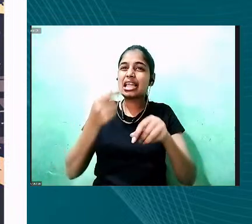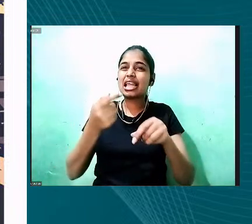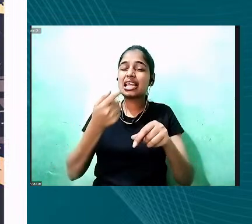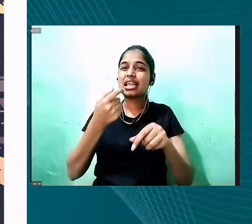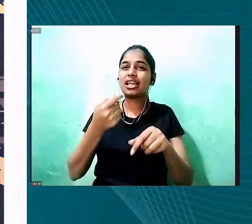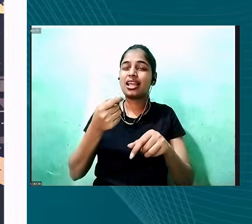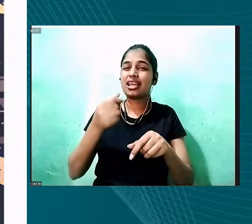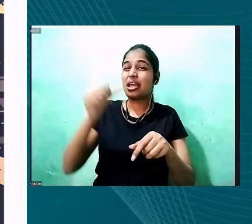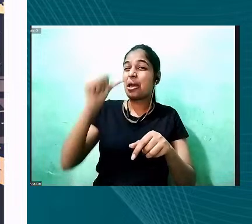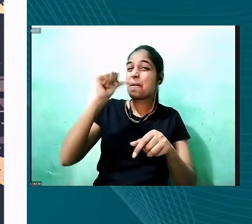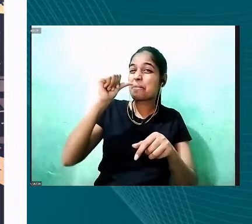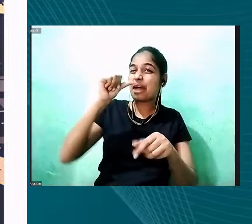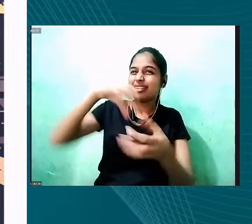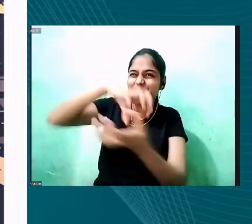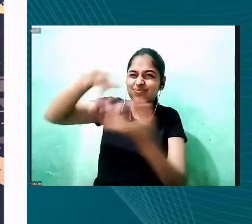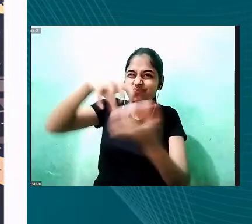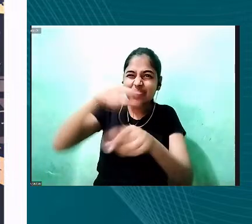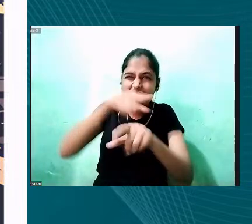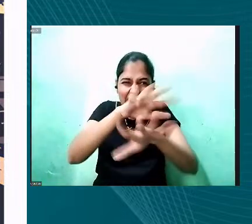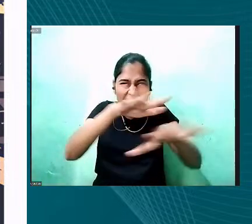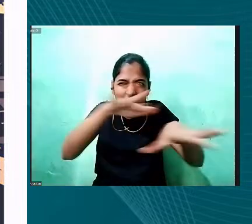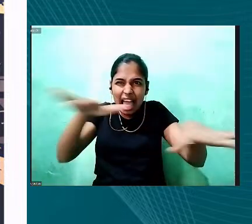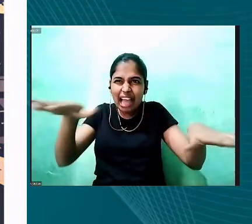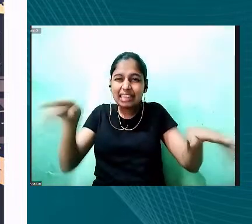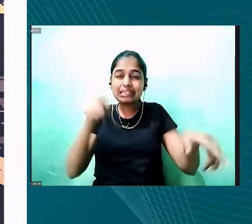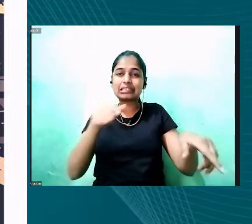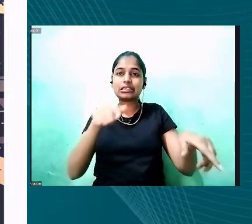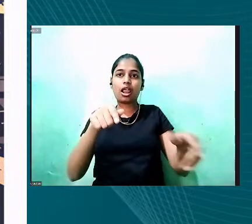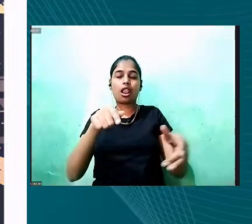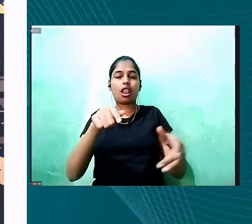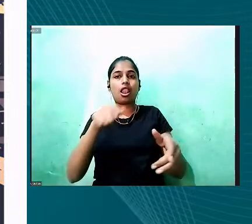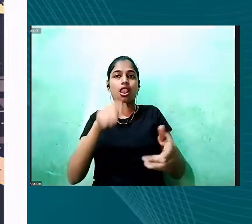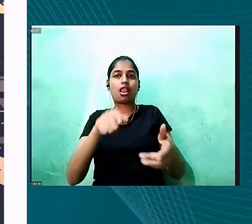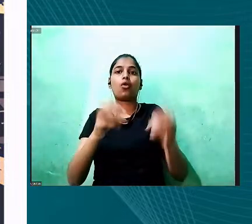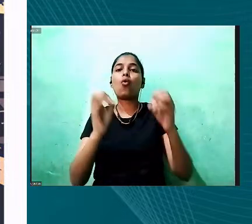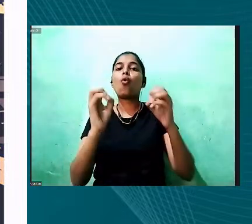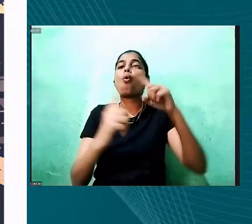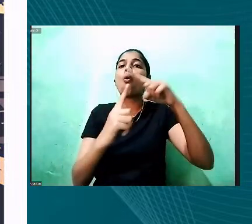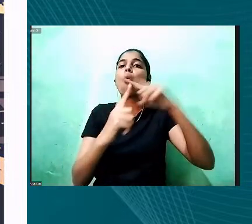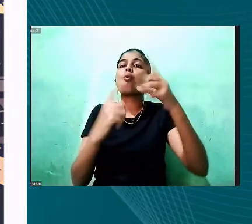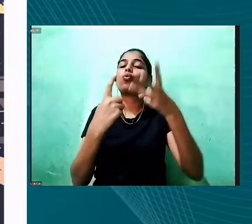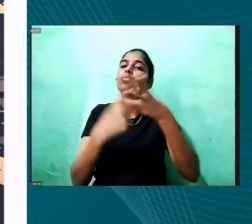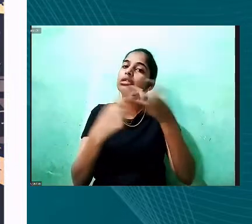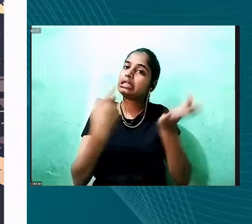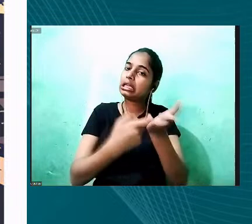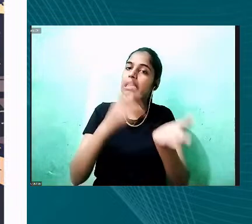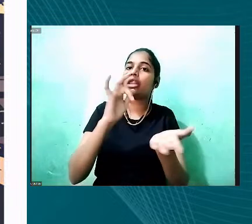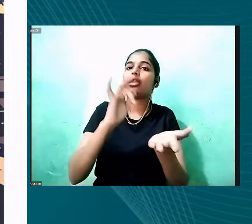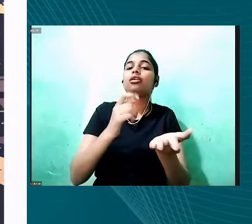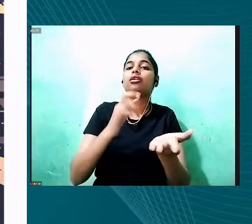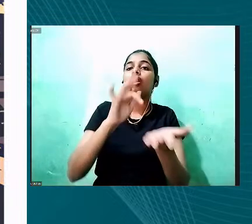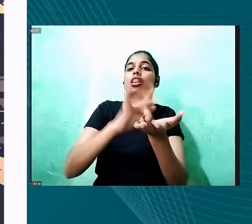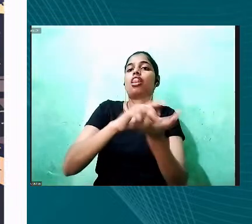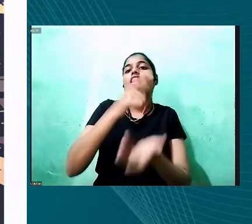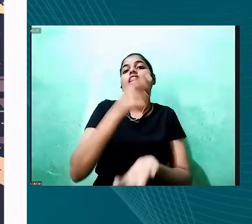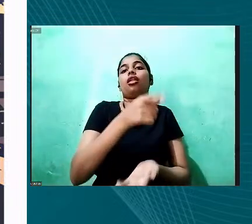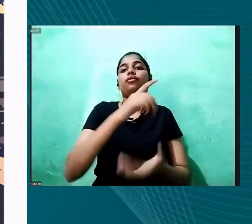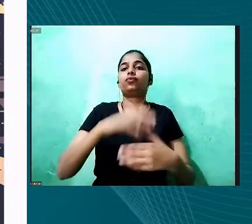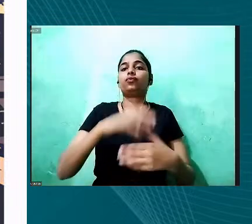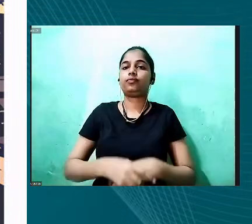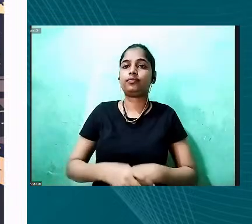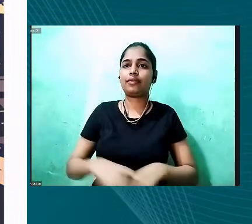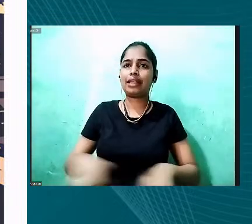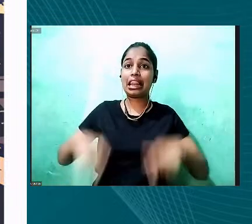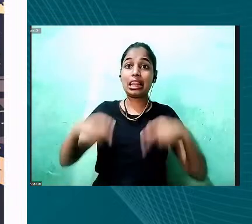find otters. Otter is an animal that you cannot find everywhere. You find it in marshes